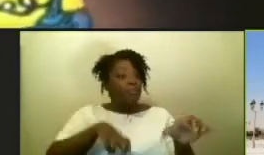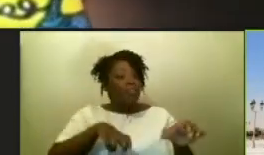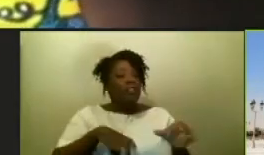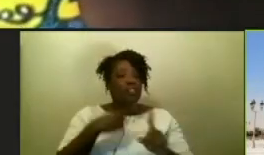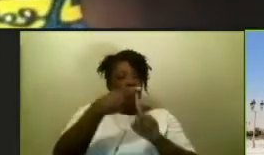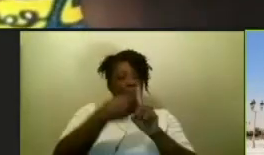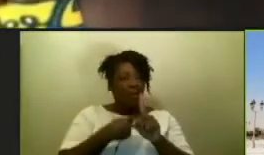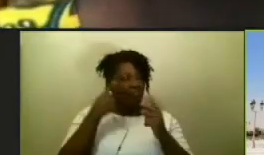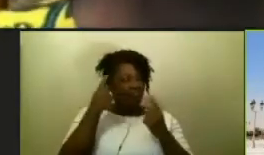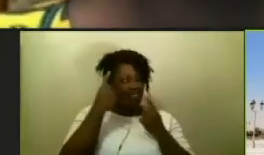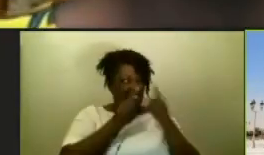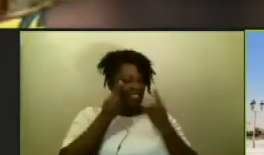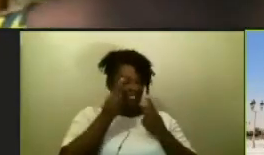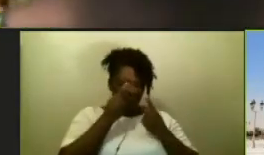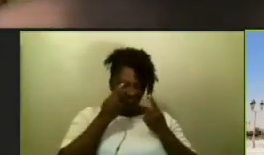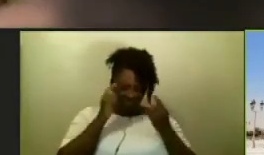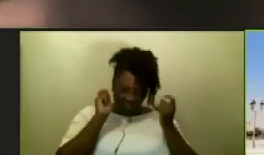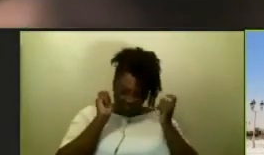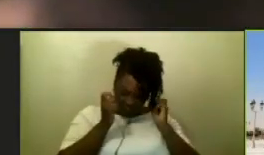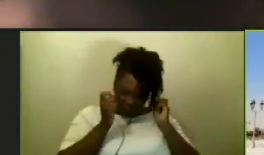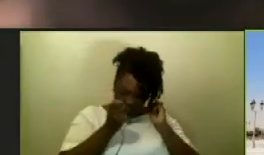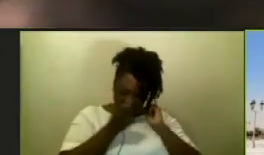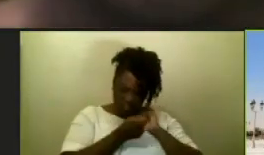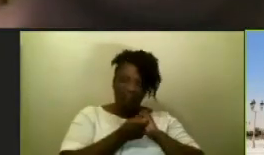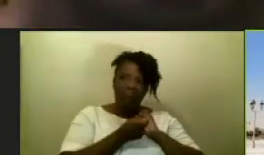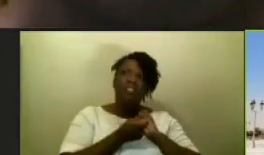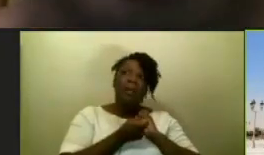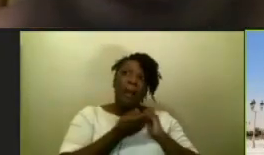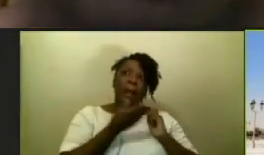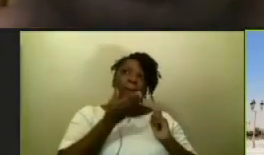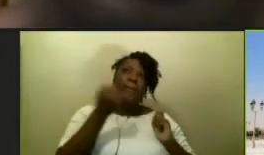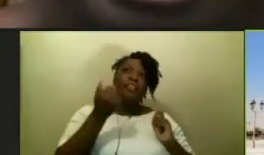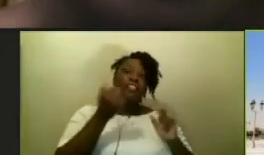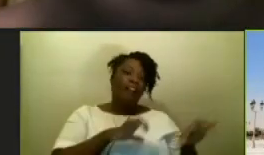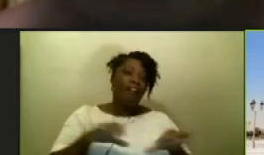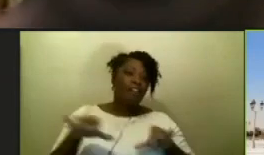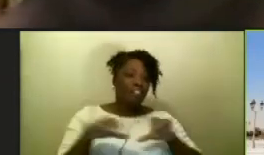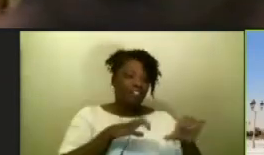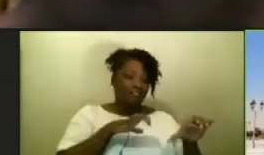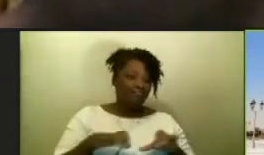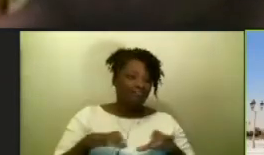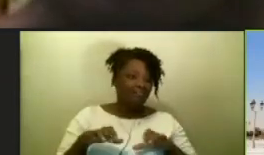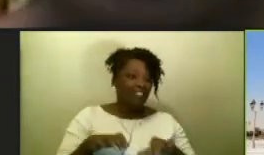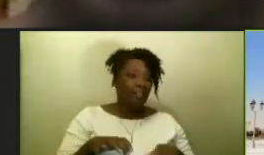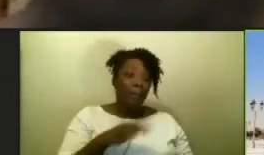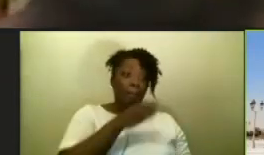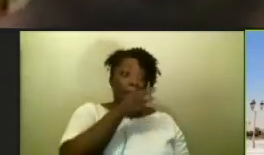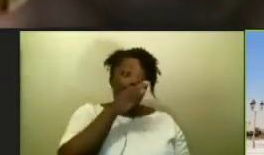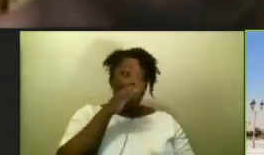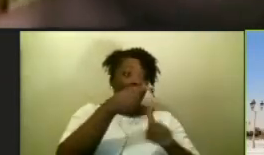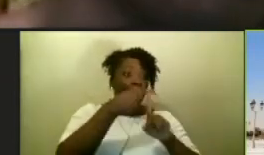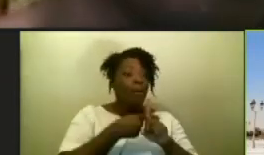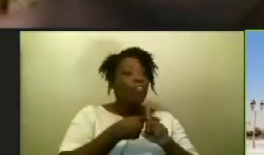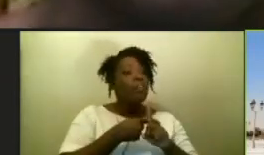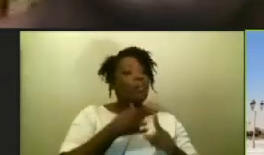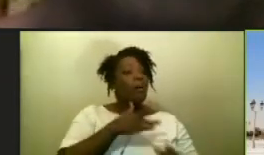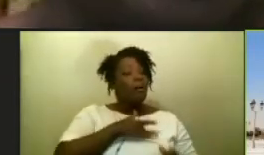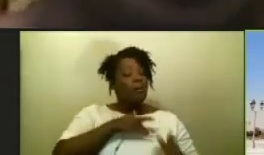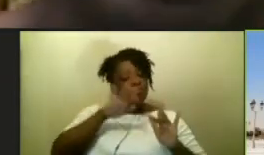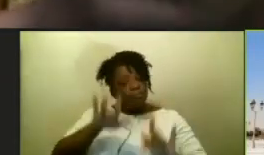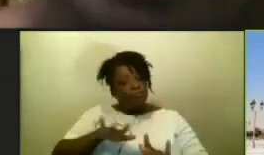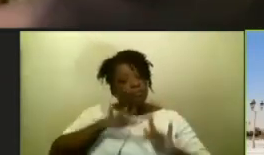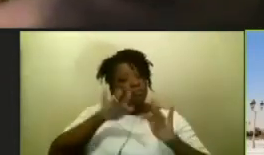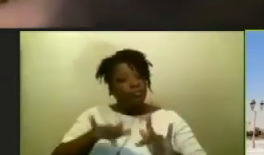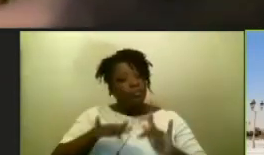refocus yourself and try to get back to your best self. Ramadan is also a month of mercy. For us Muslims,